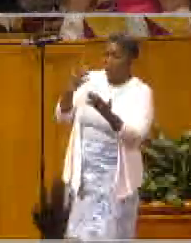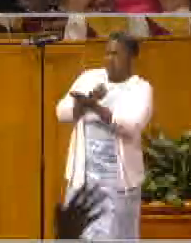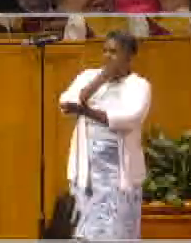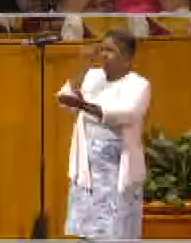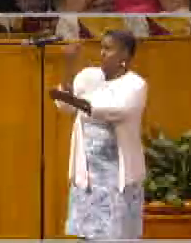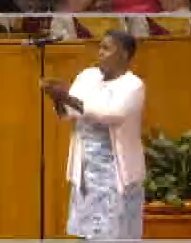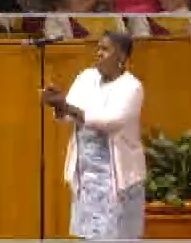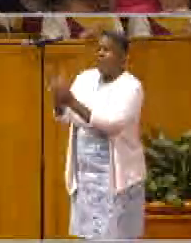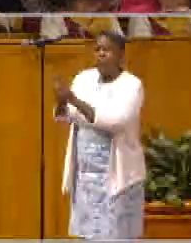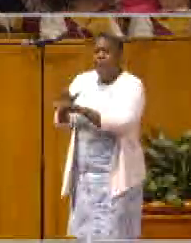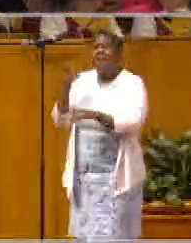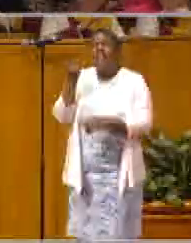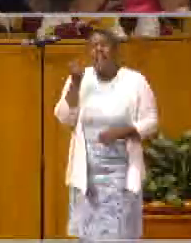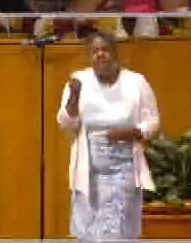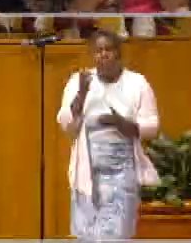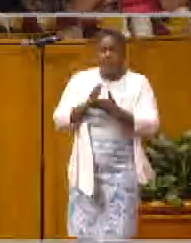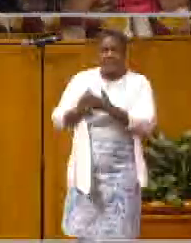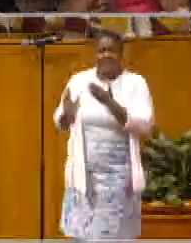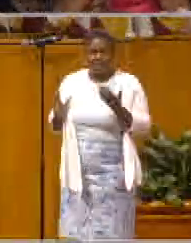pieces.